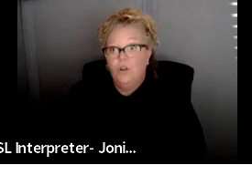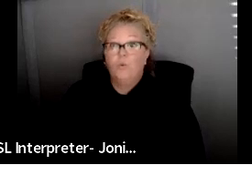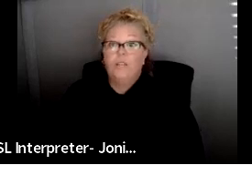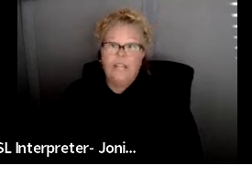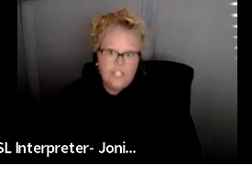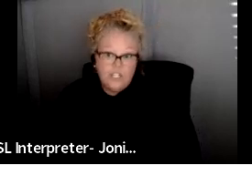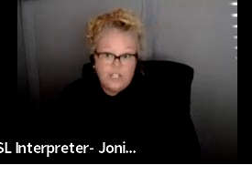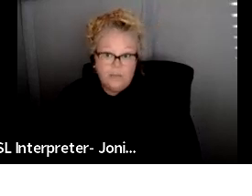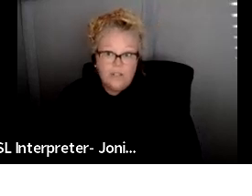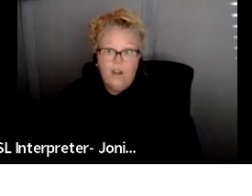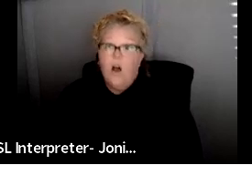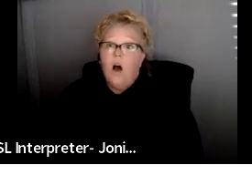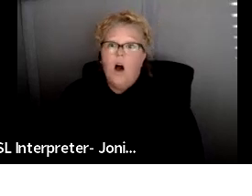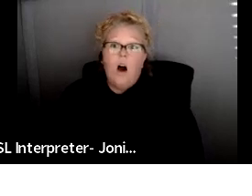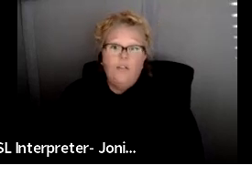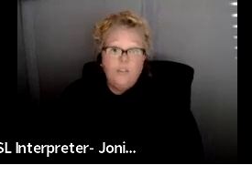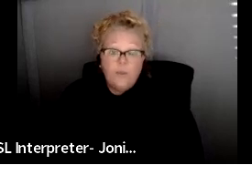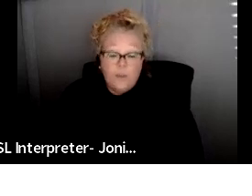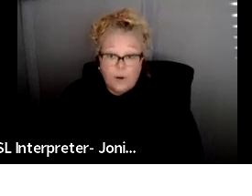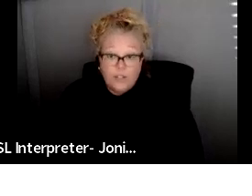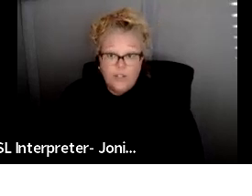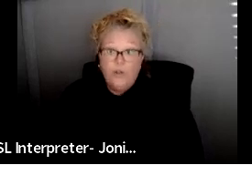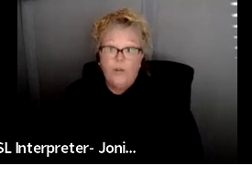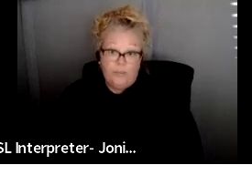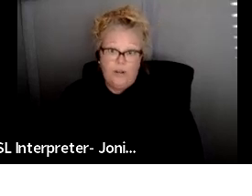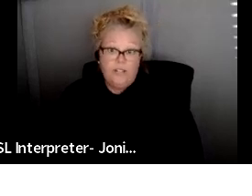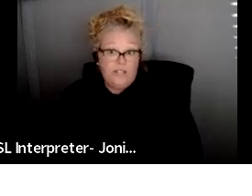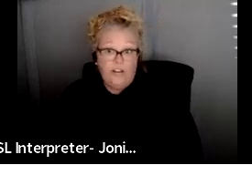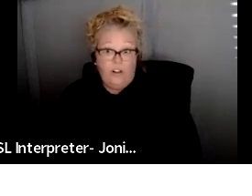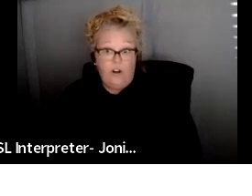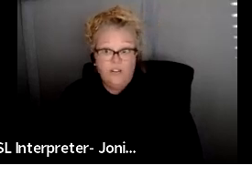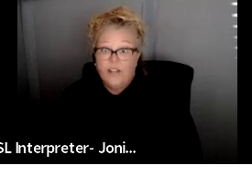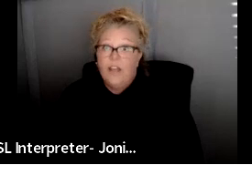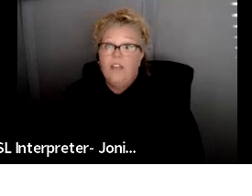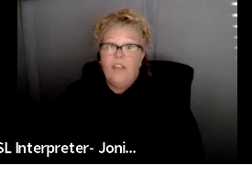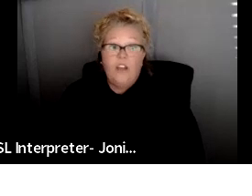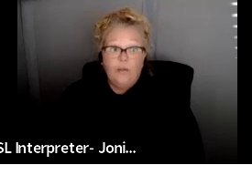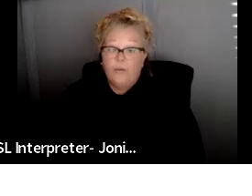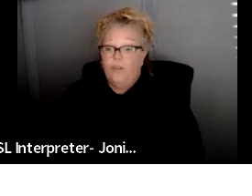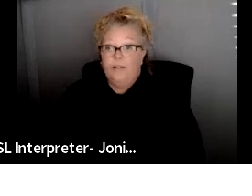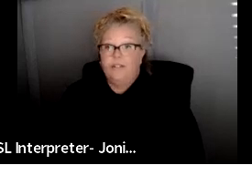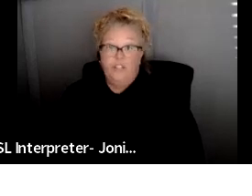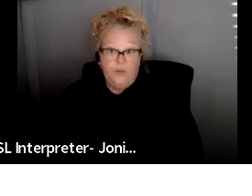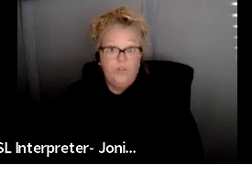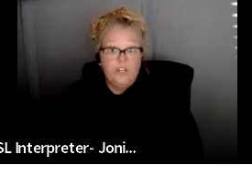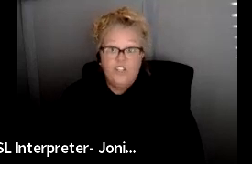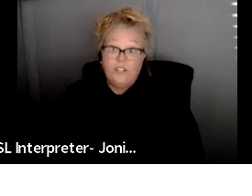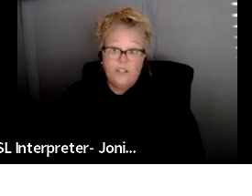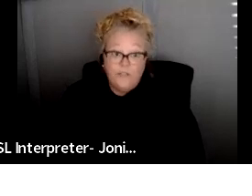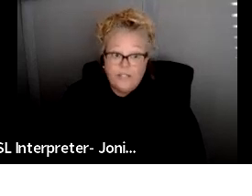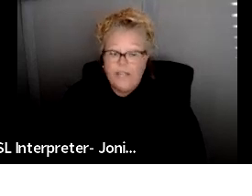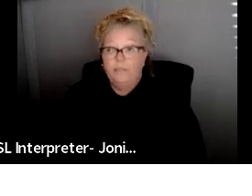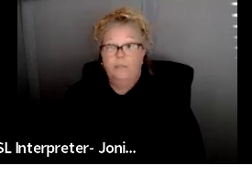financial, relationships. Often with a person who experiences hearing loss, they go through these issues such